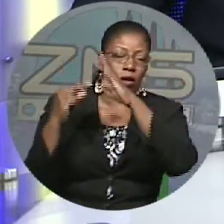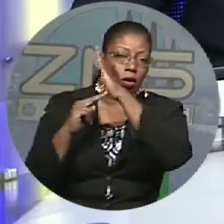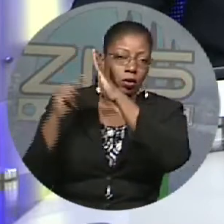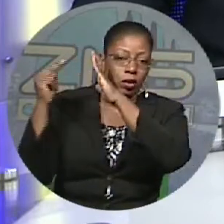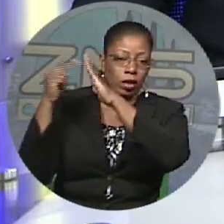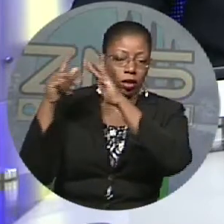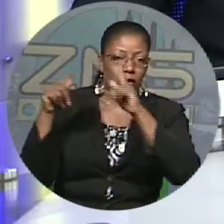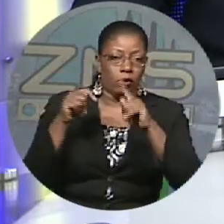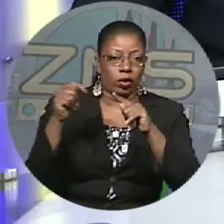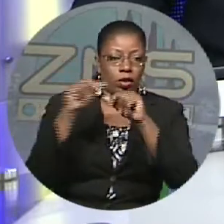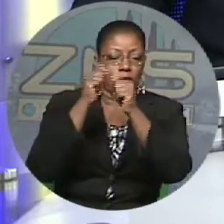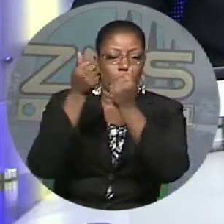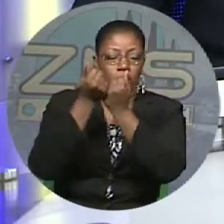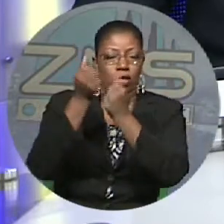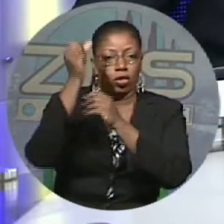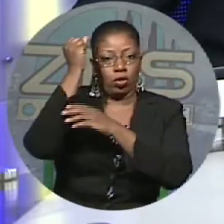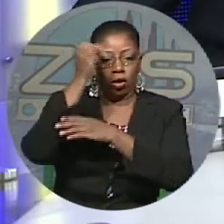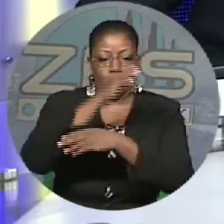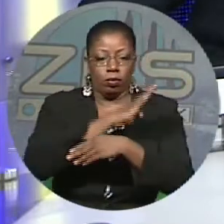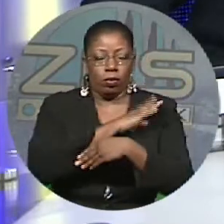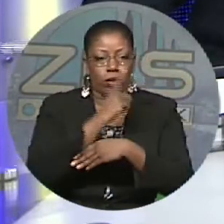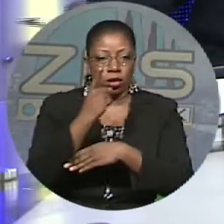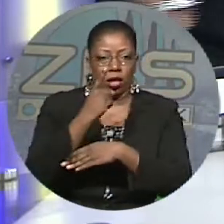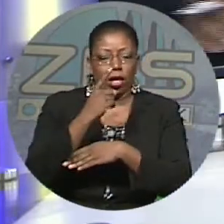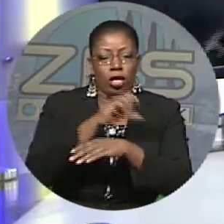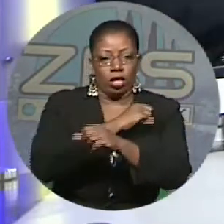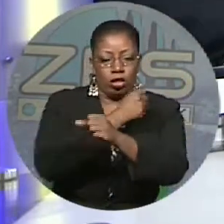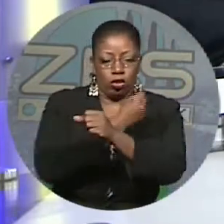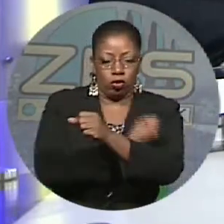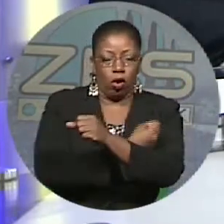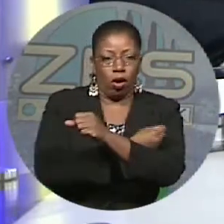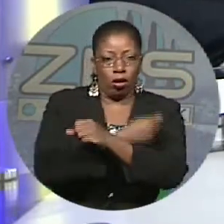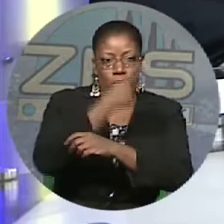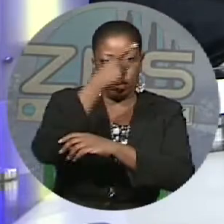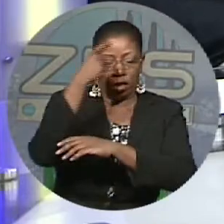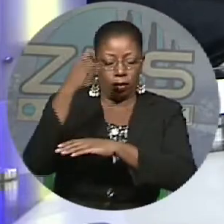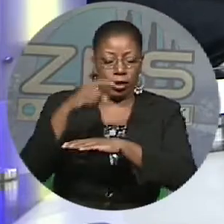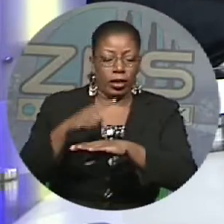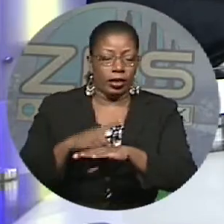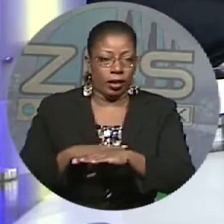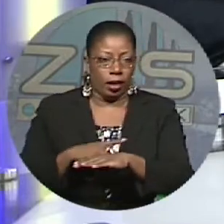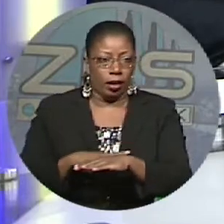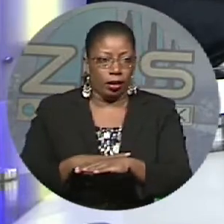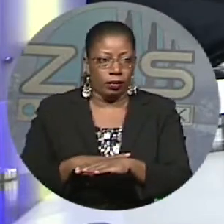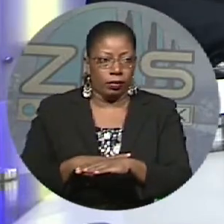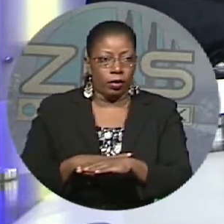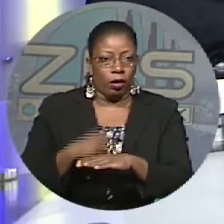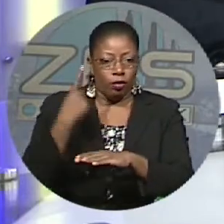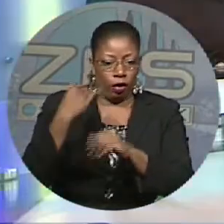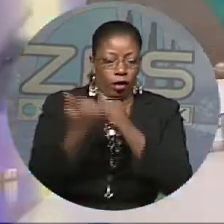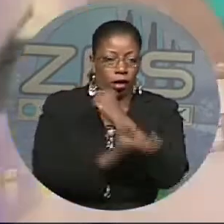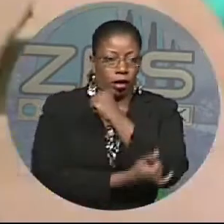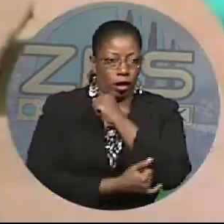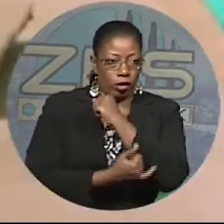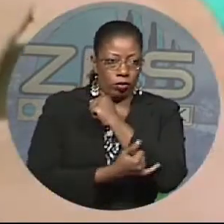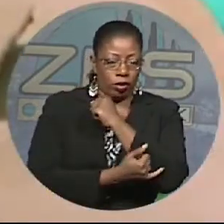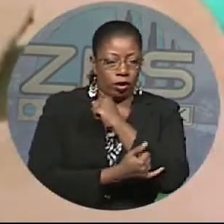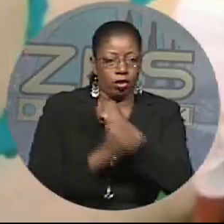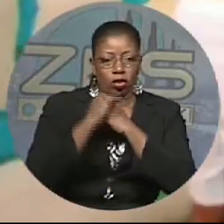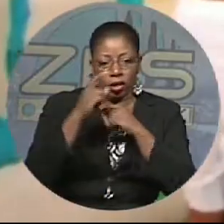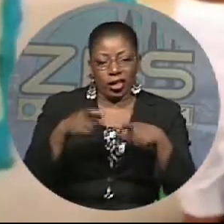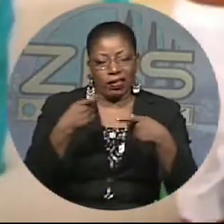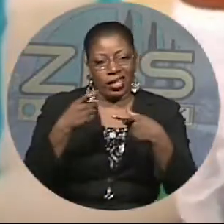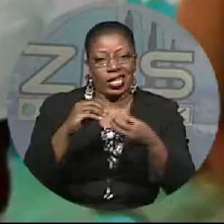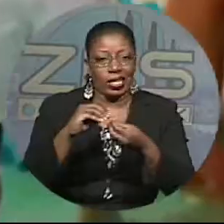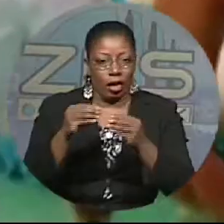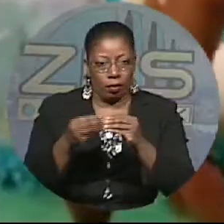Tourism Association, Stuart Bowe, says it's been a strong summer for hotels throughout the country. Yes, now, although he did not give specifics, he says